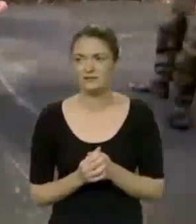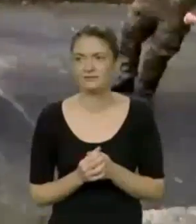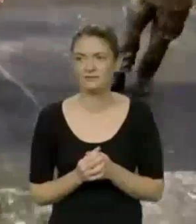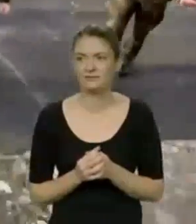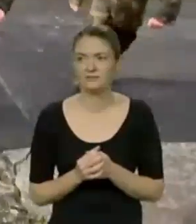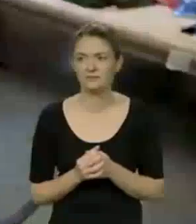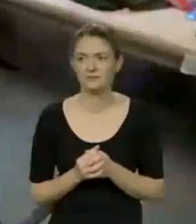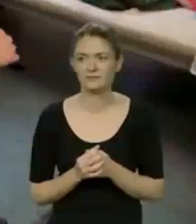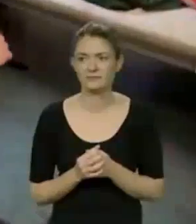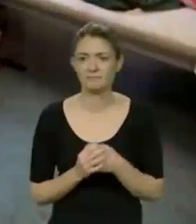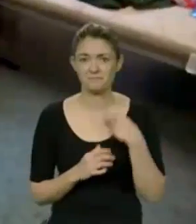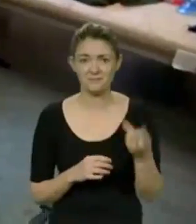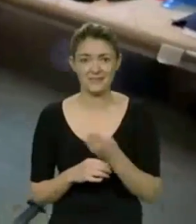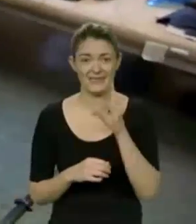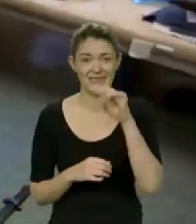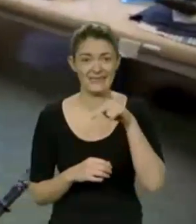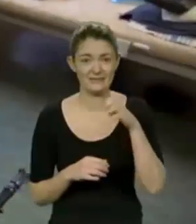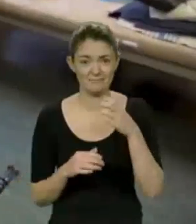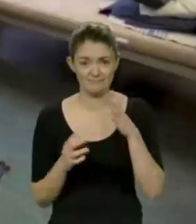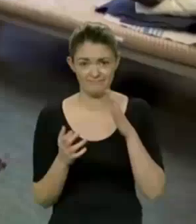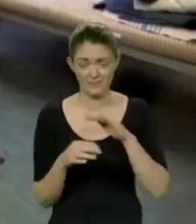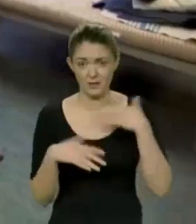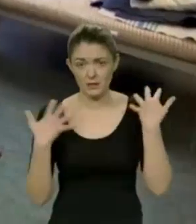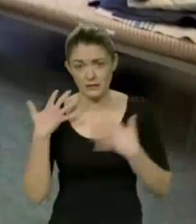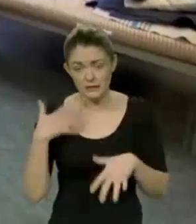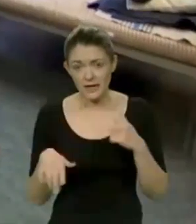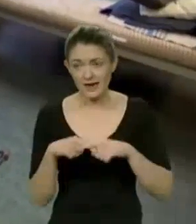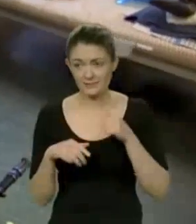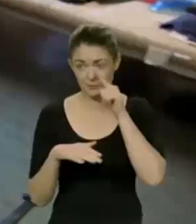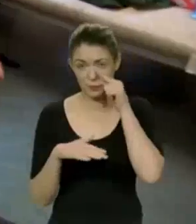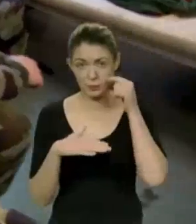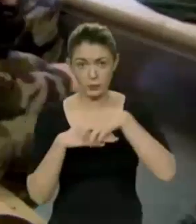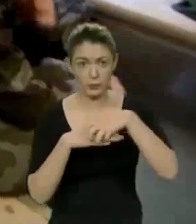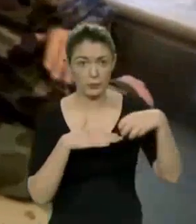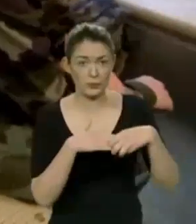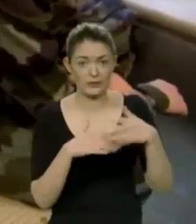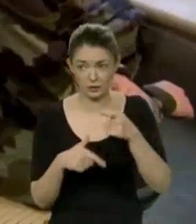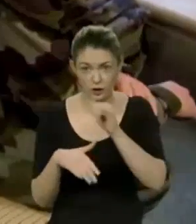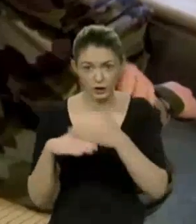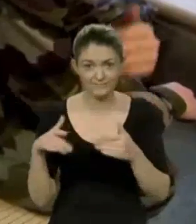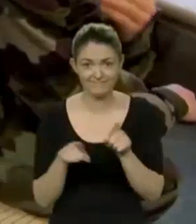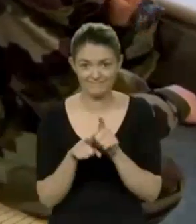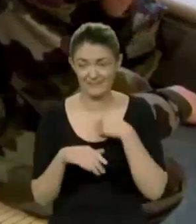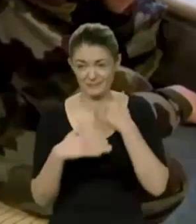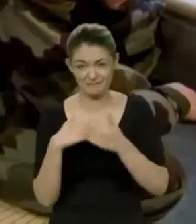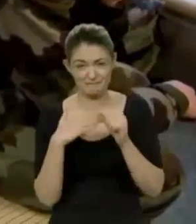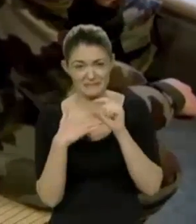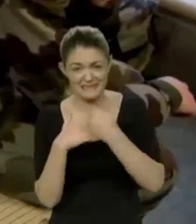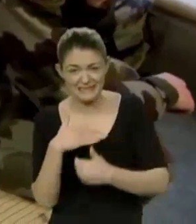These are heaps out there. Gone blue now. Are yours cut? Yeah. Mine are cut in bits then.